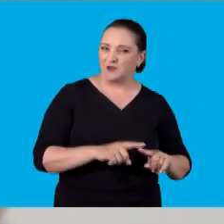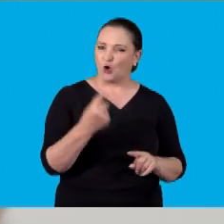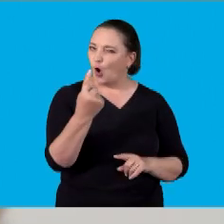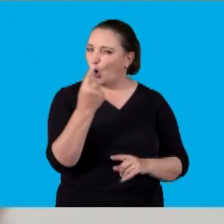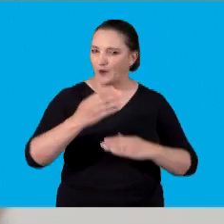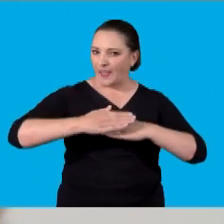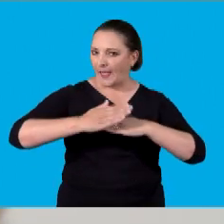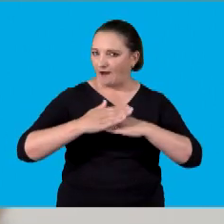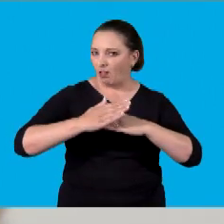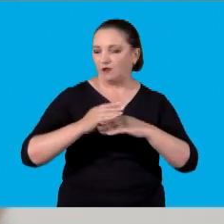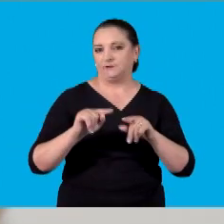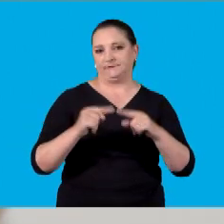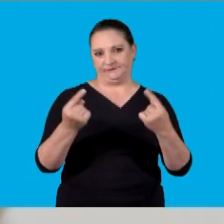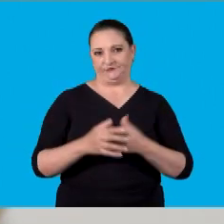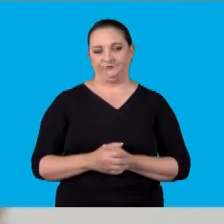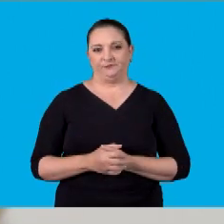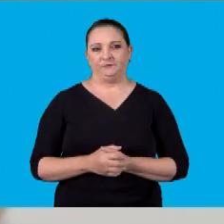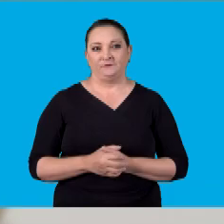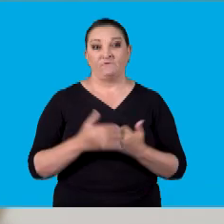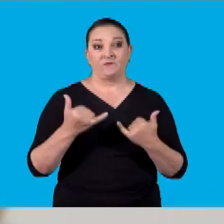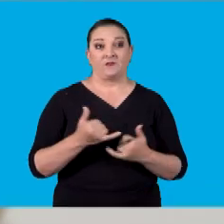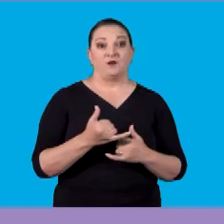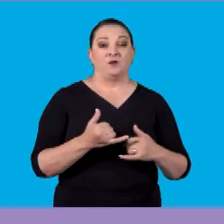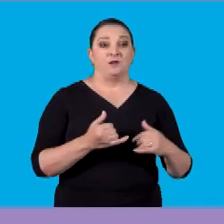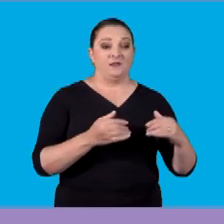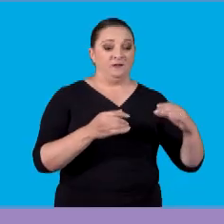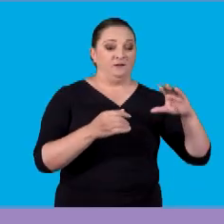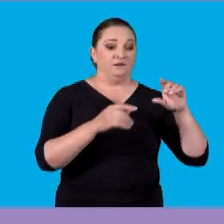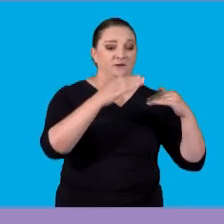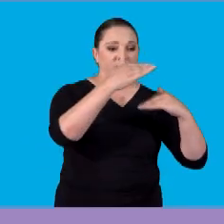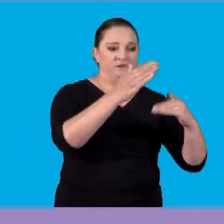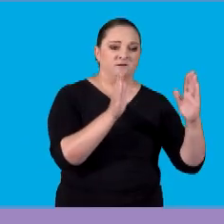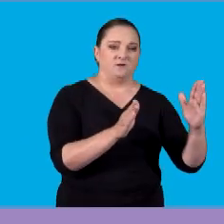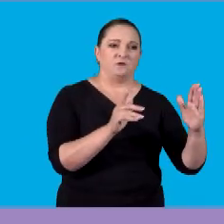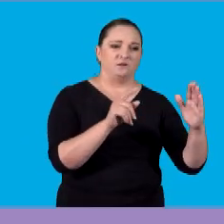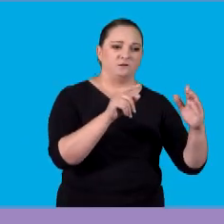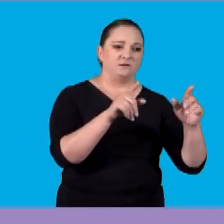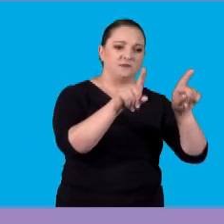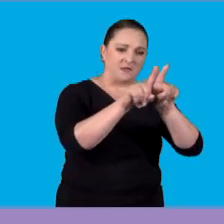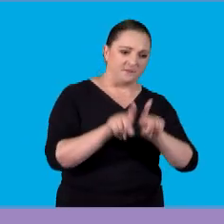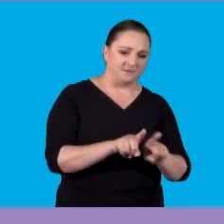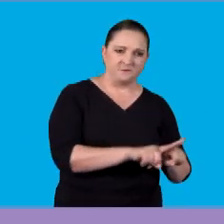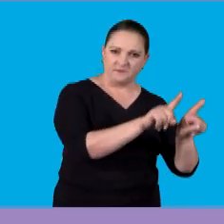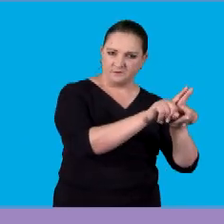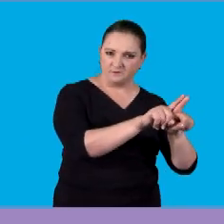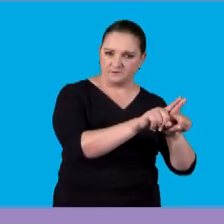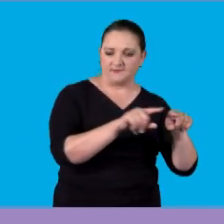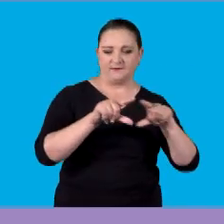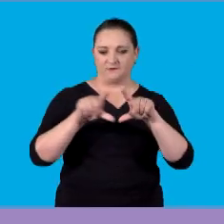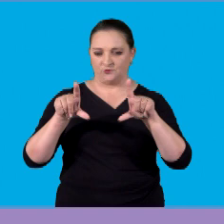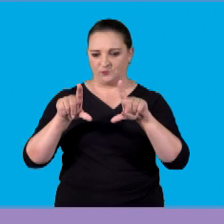was those angles. So when it comes to the side, with a rhombus, all of the sides are equal. With a